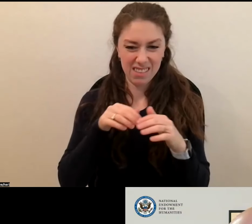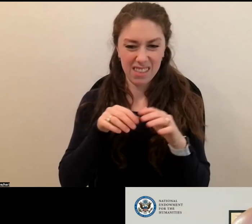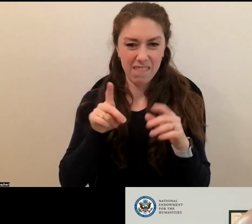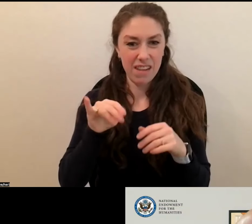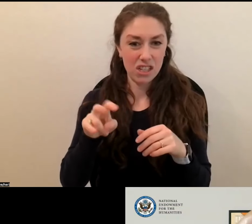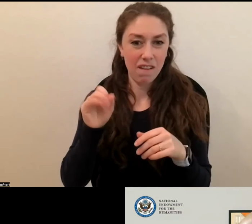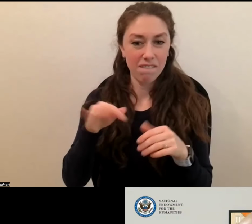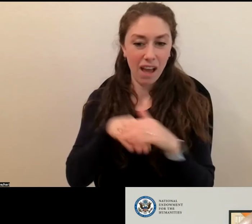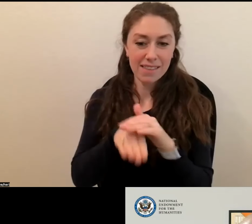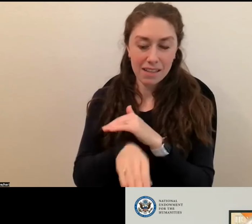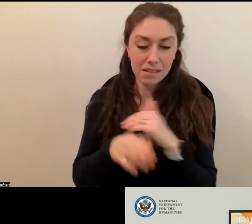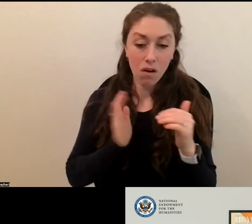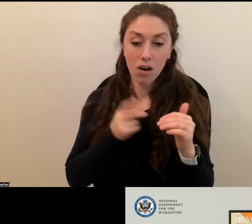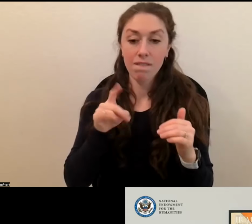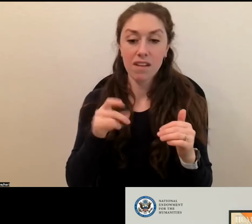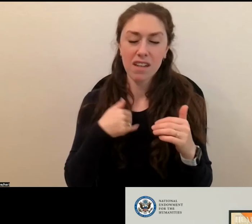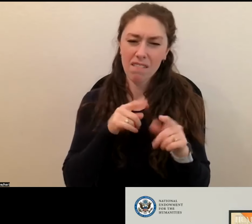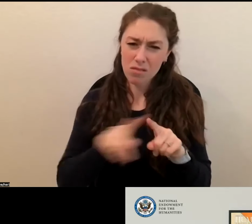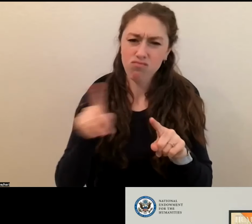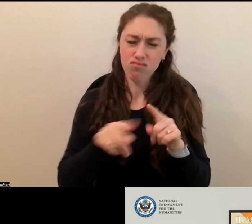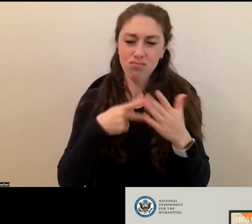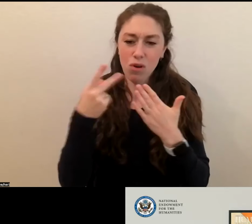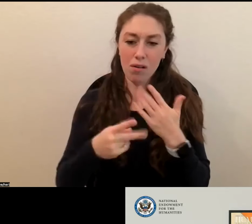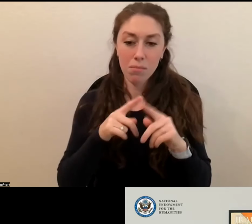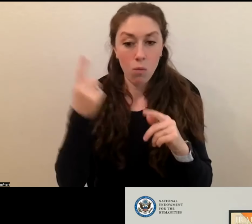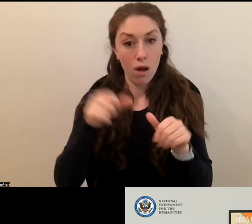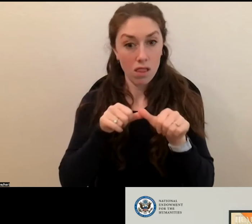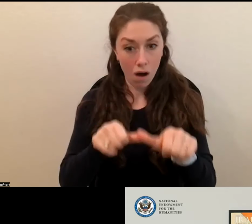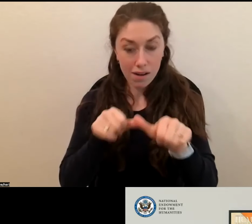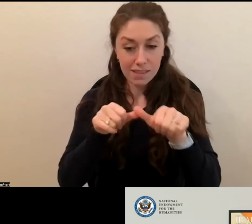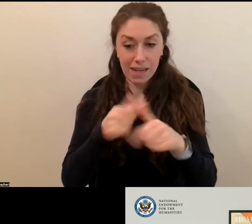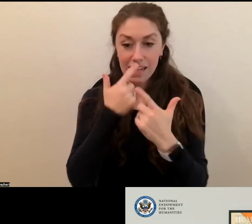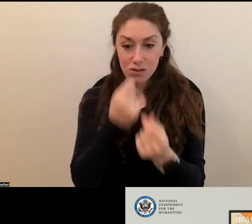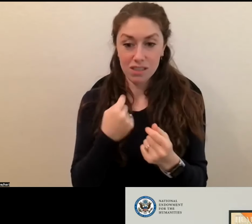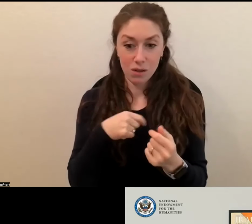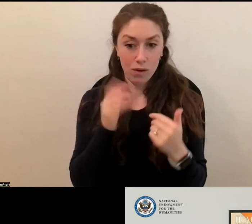Our division has quite a number of programs, but one of the longstanding interests that we've